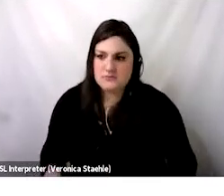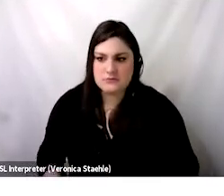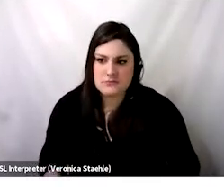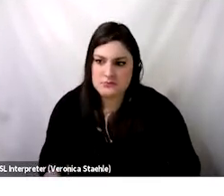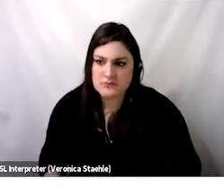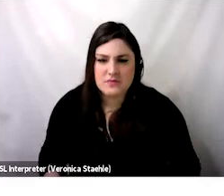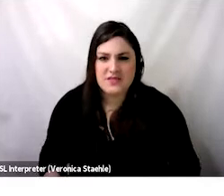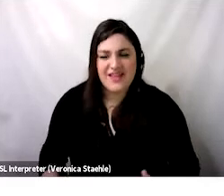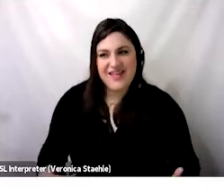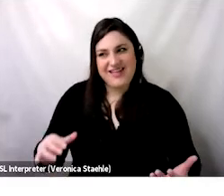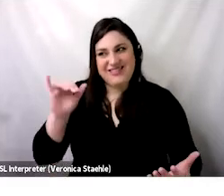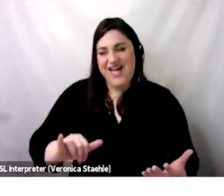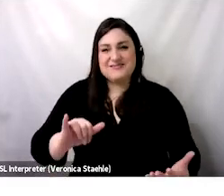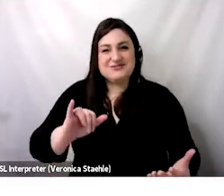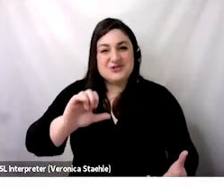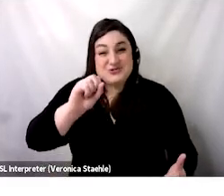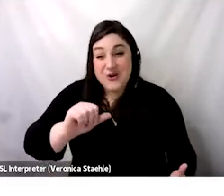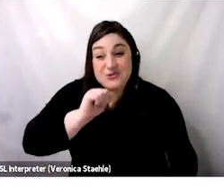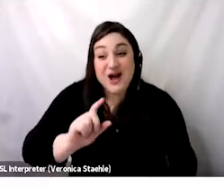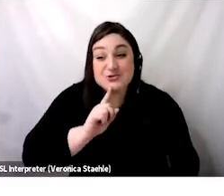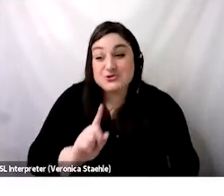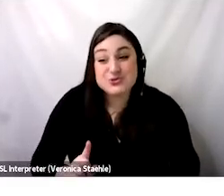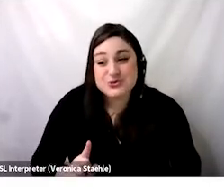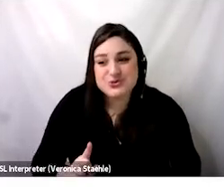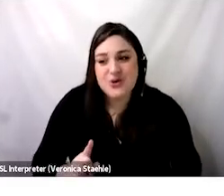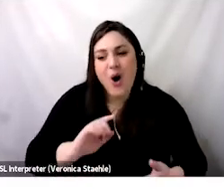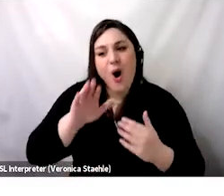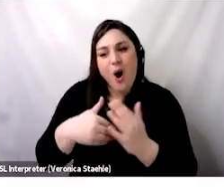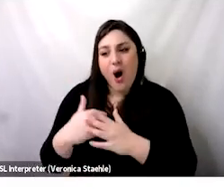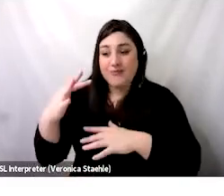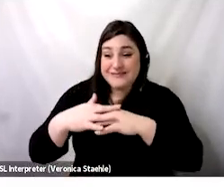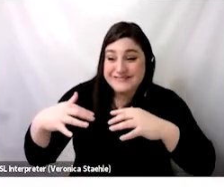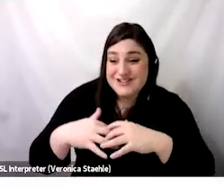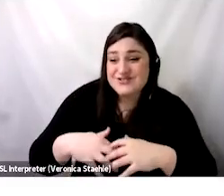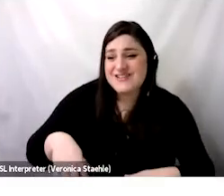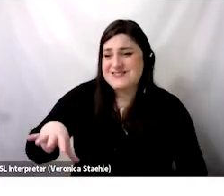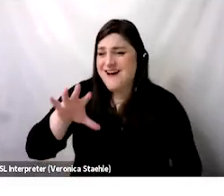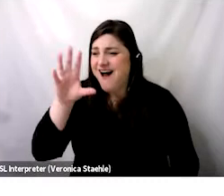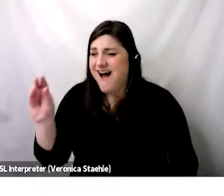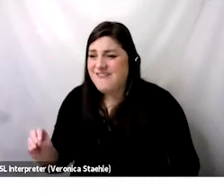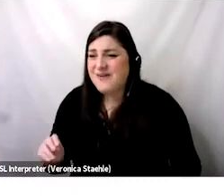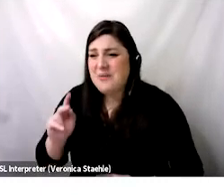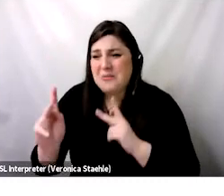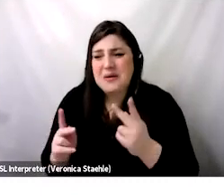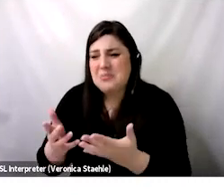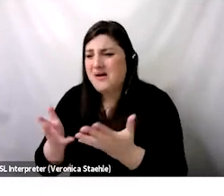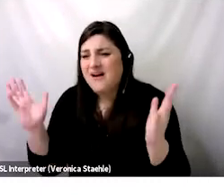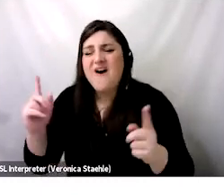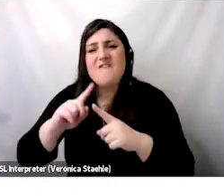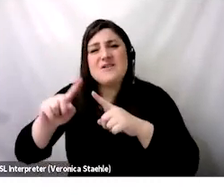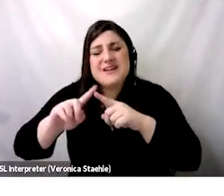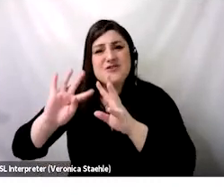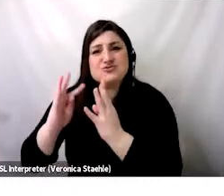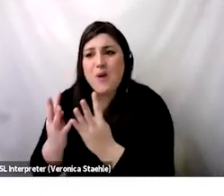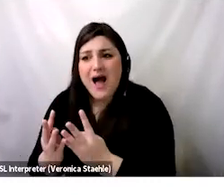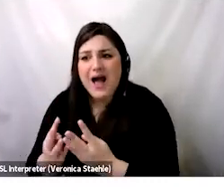alike, when in fact, they come from different regions, tribes, their languages are different, so are their methods